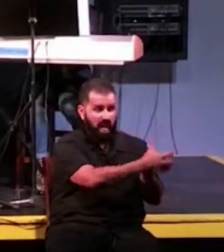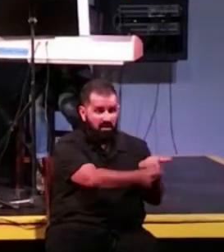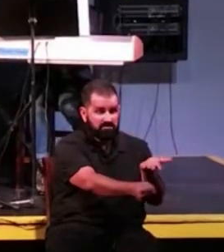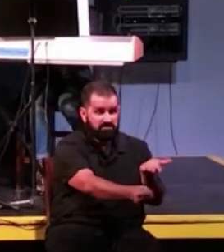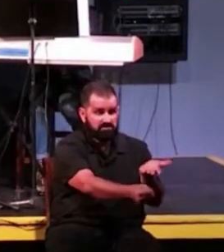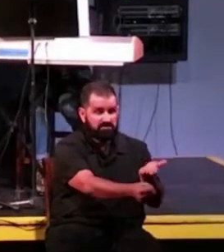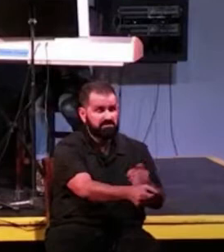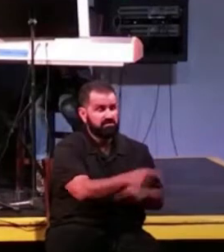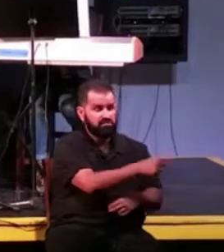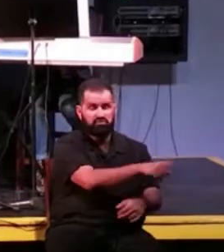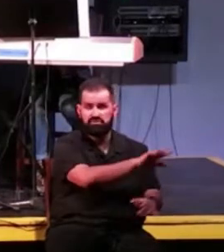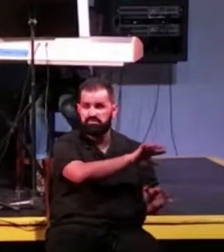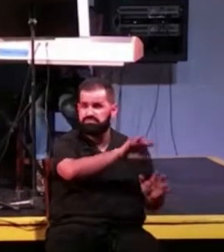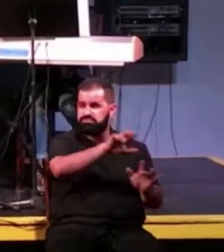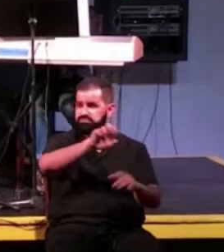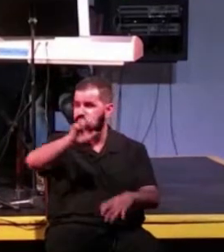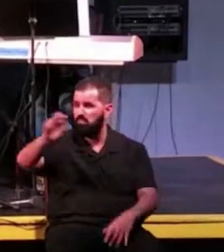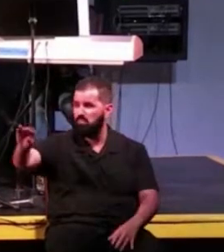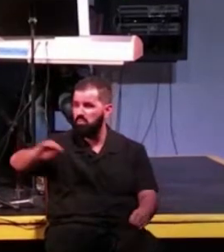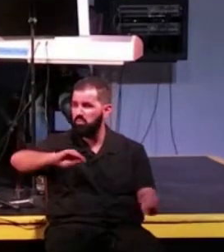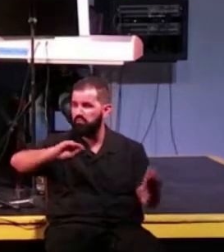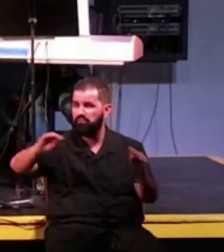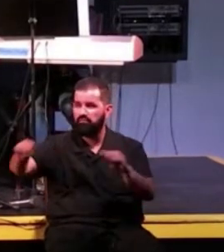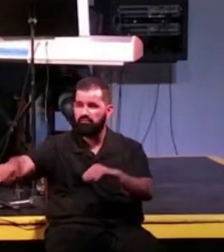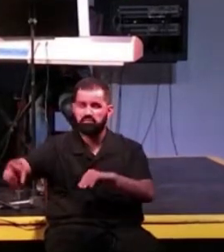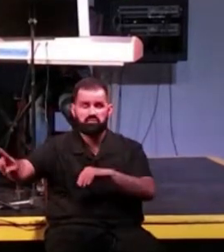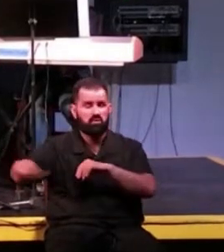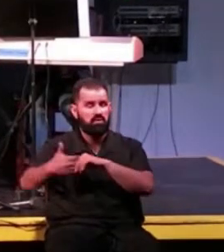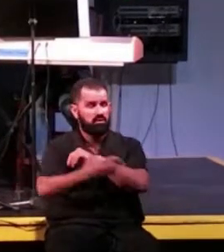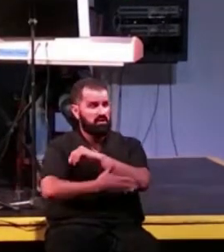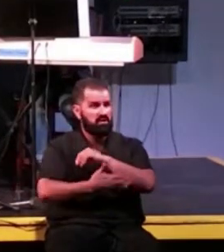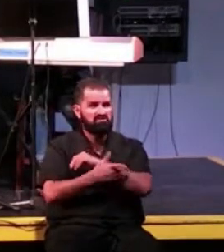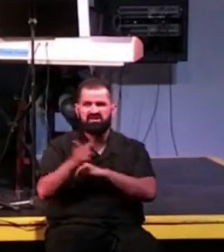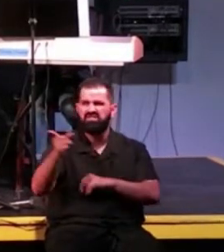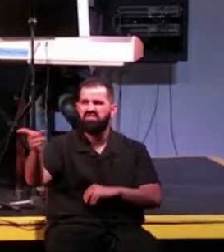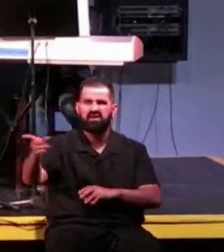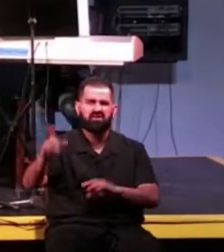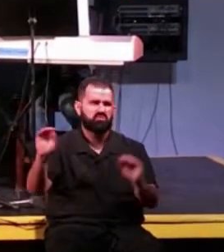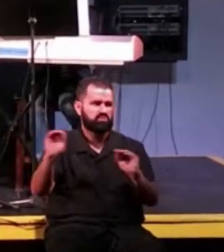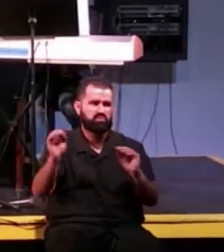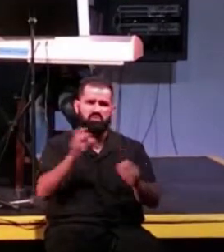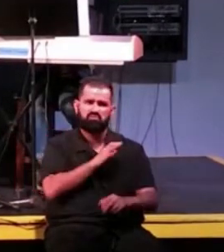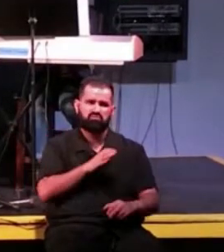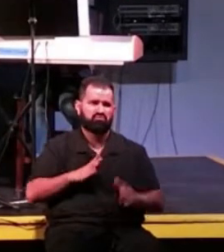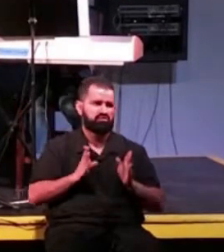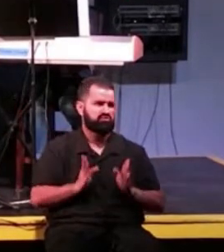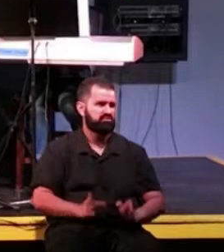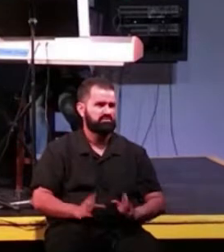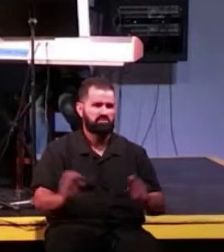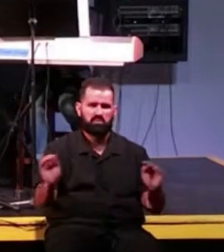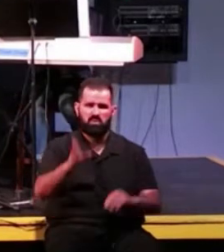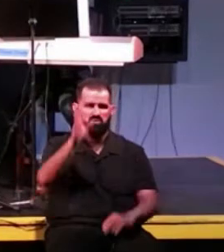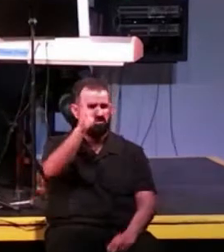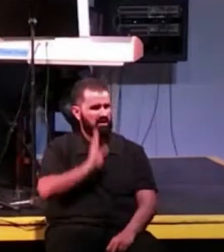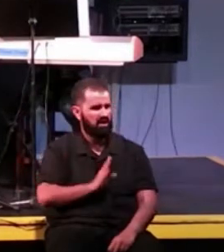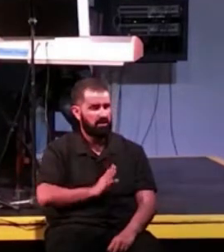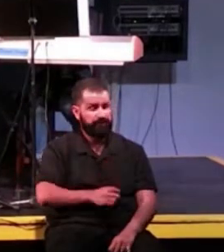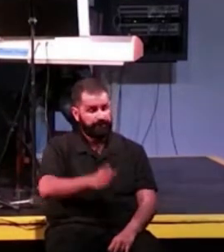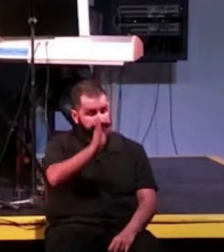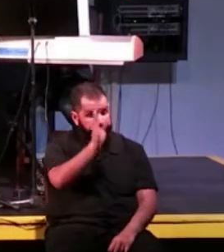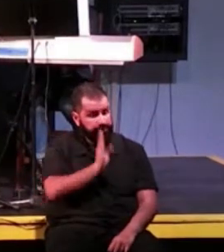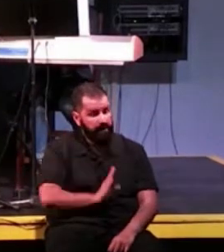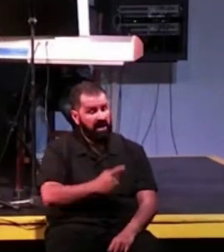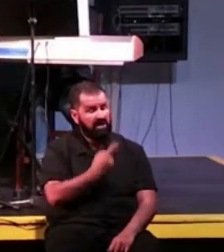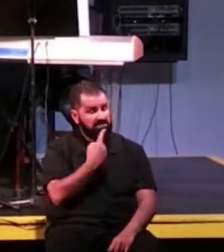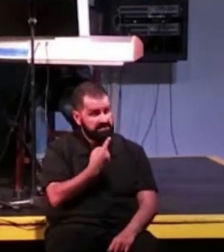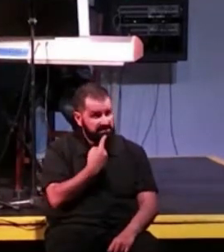she went to Moab, a pagan, ungodly place that God said in the book of